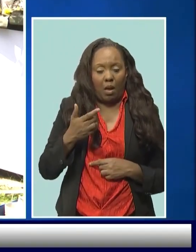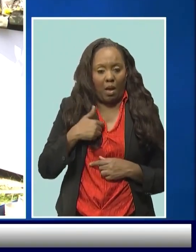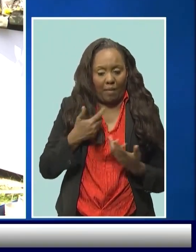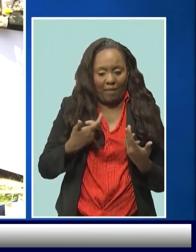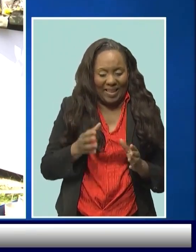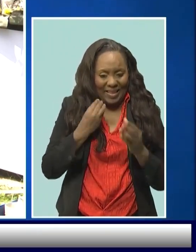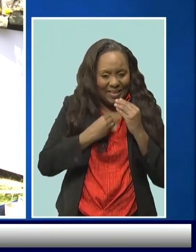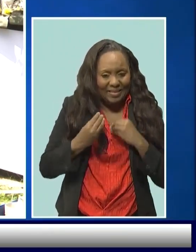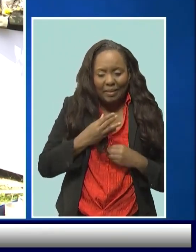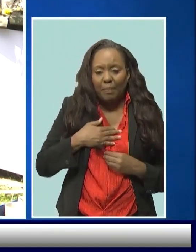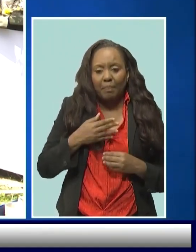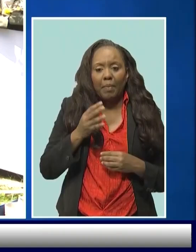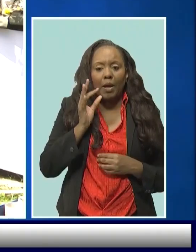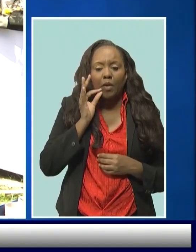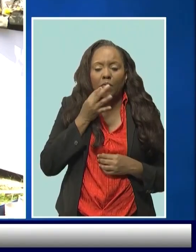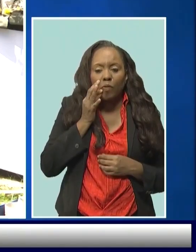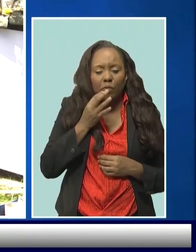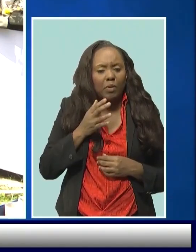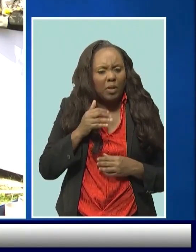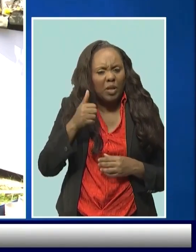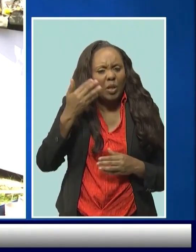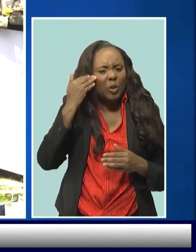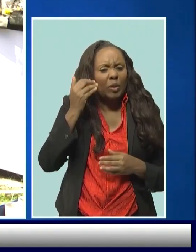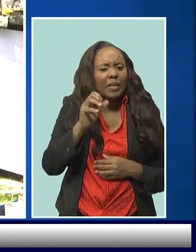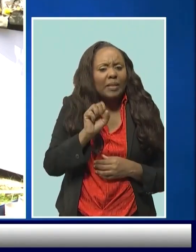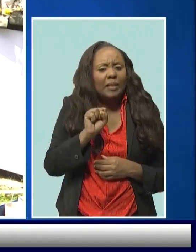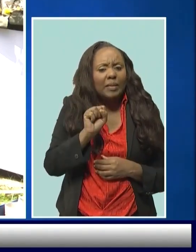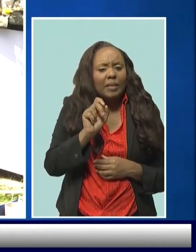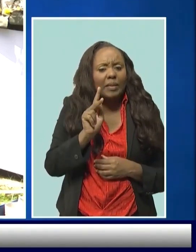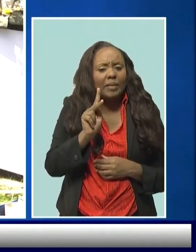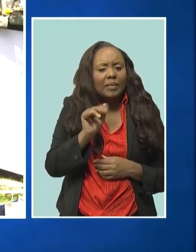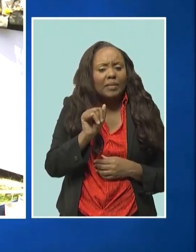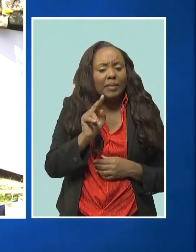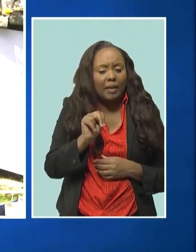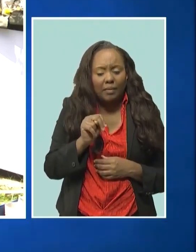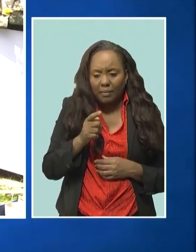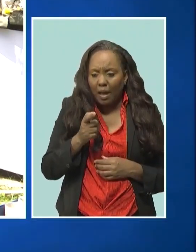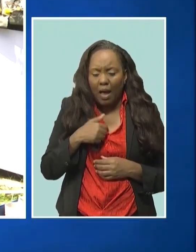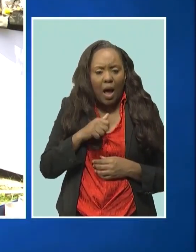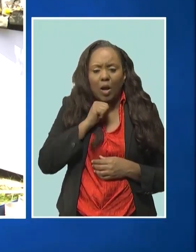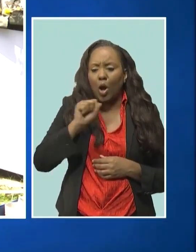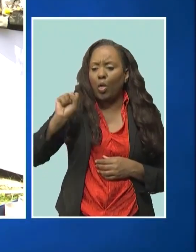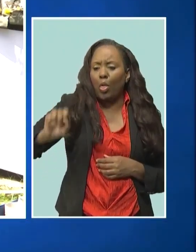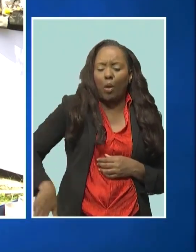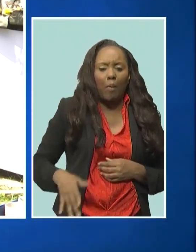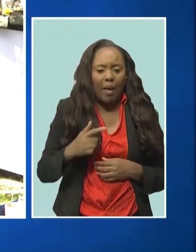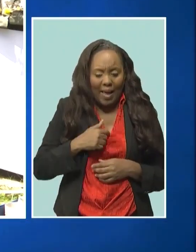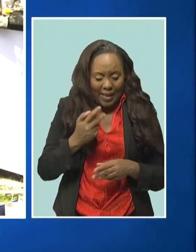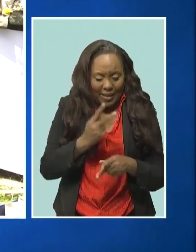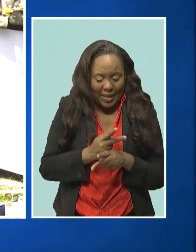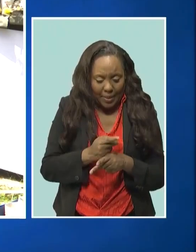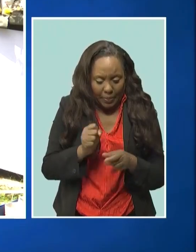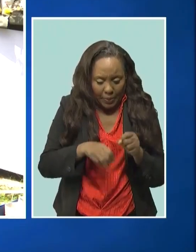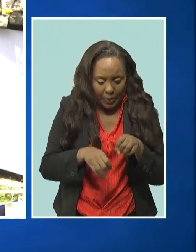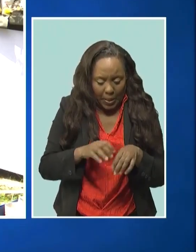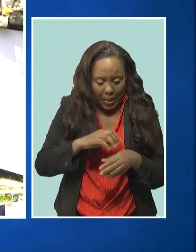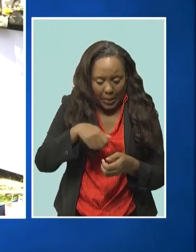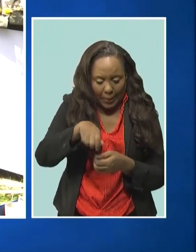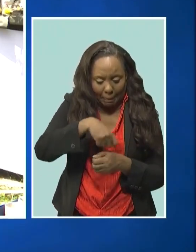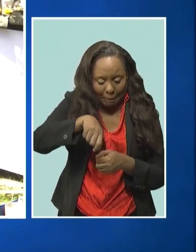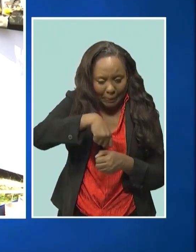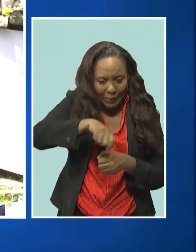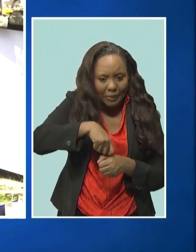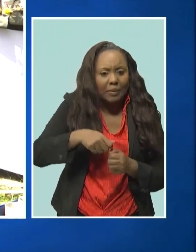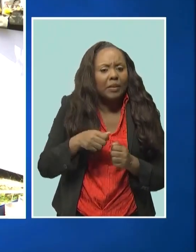and I store them in a container. And I use that as my compost along with some soil that I purchased, and I mix them